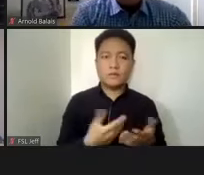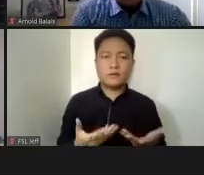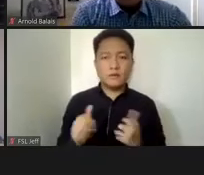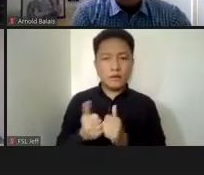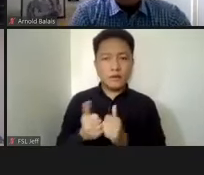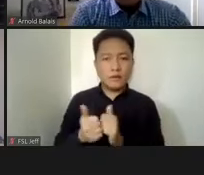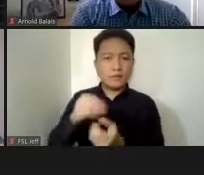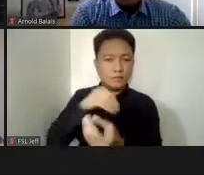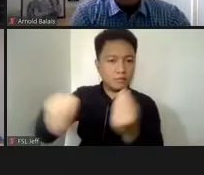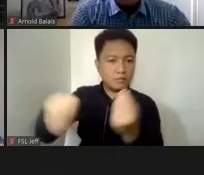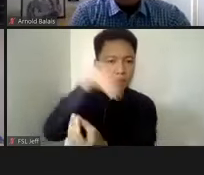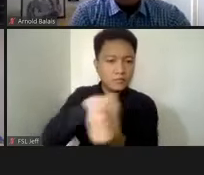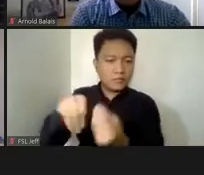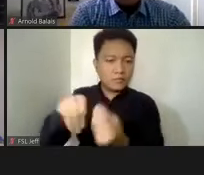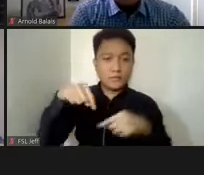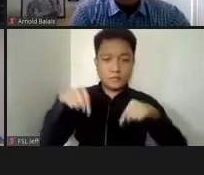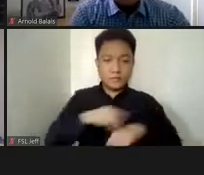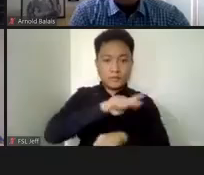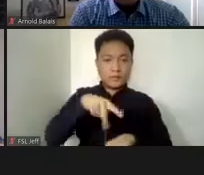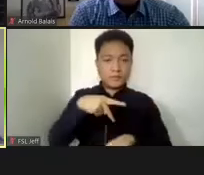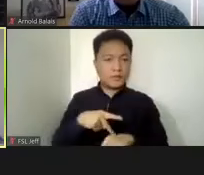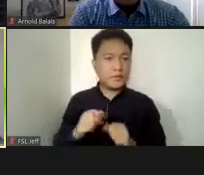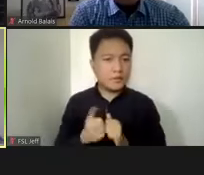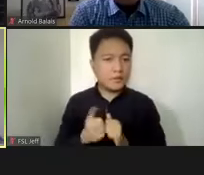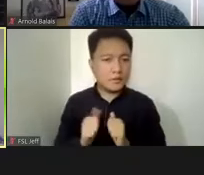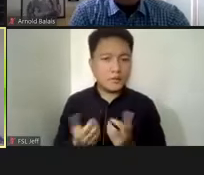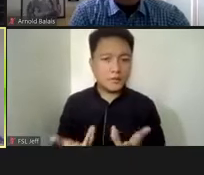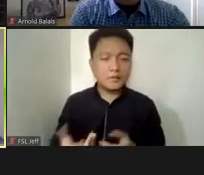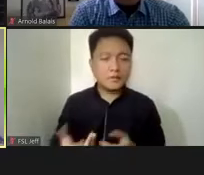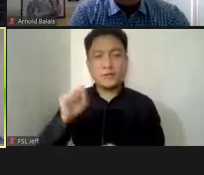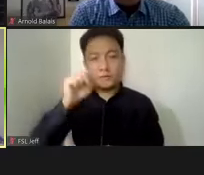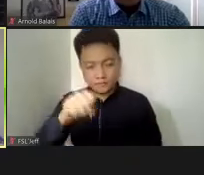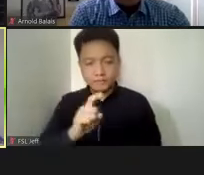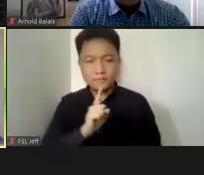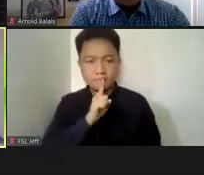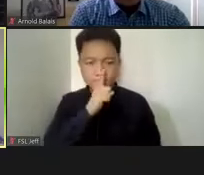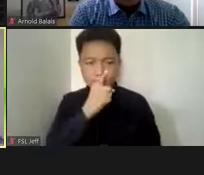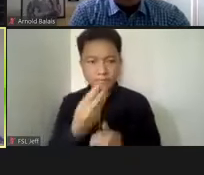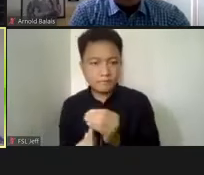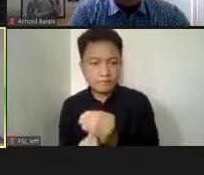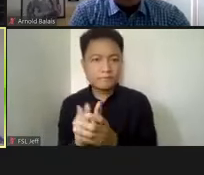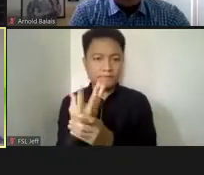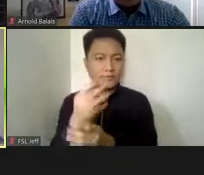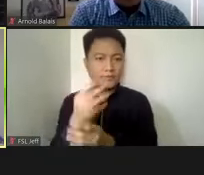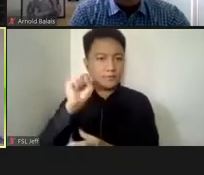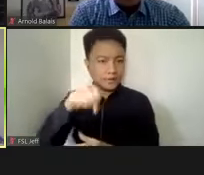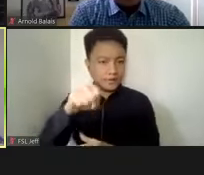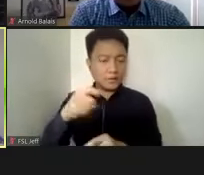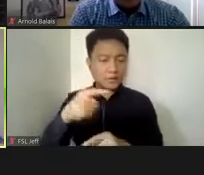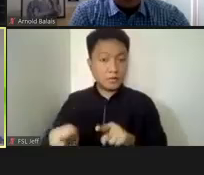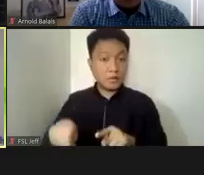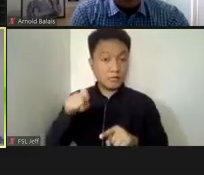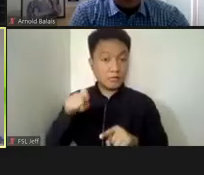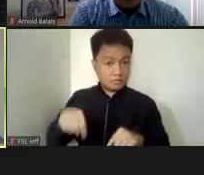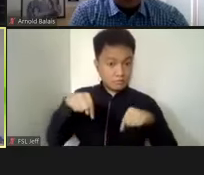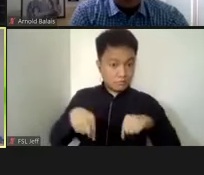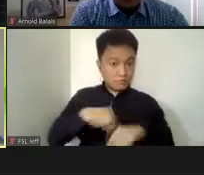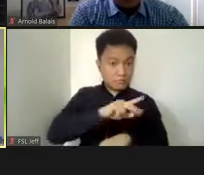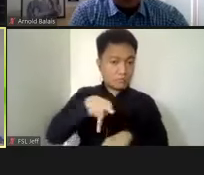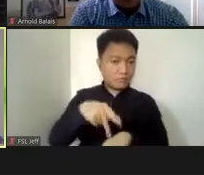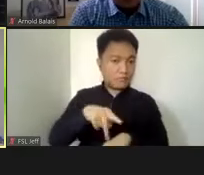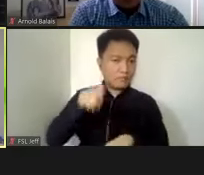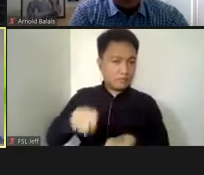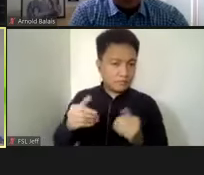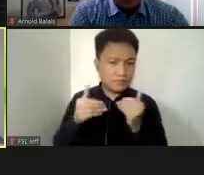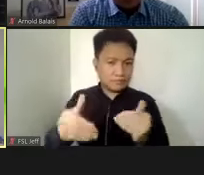faster. Again, it's a question of two things. First, the appetite of our government to invest more